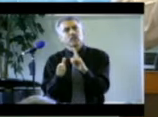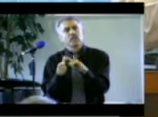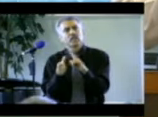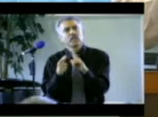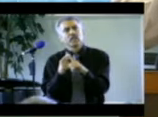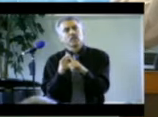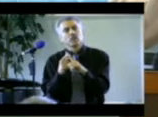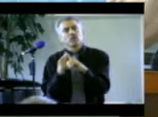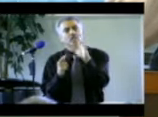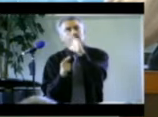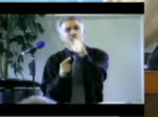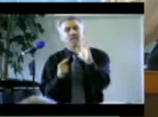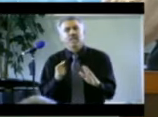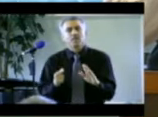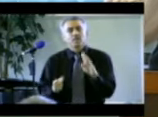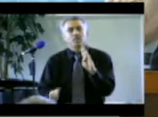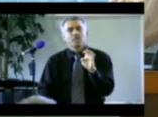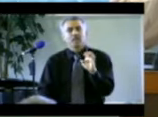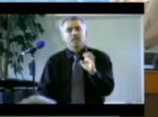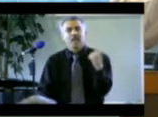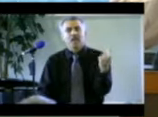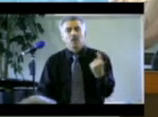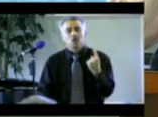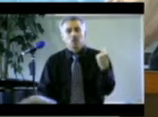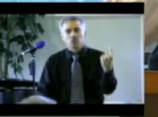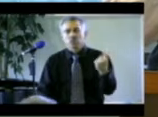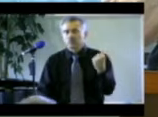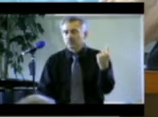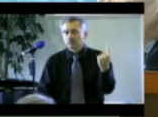alone. No, we'll never be